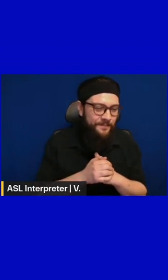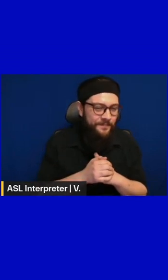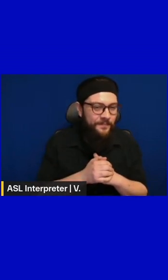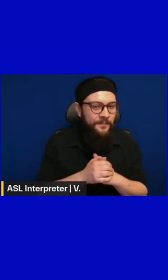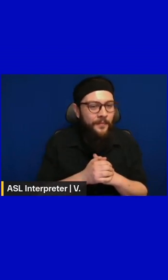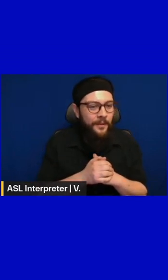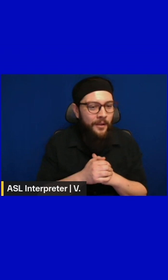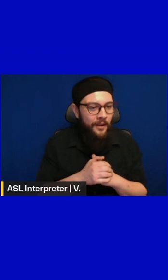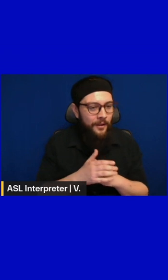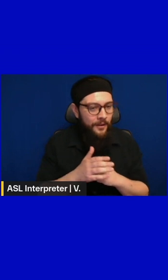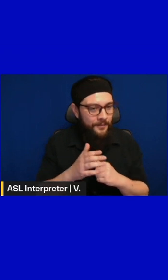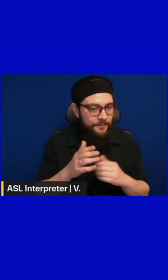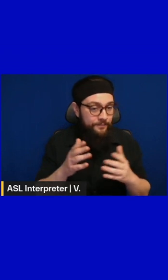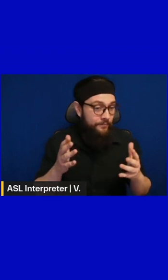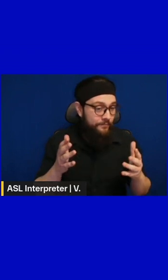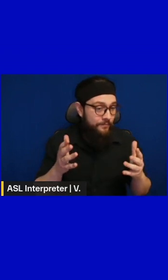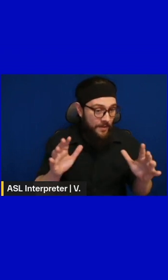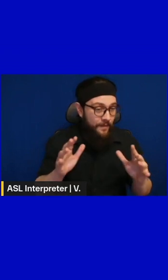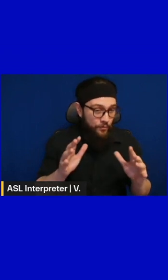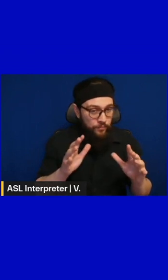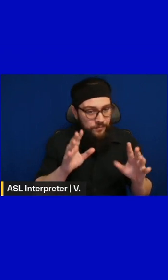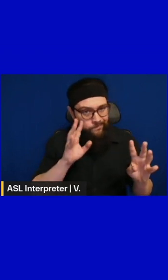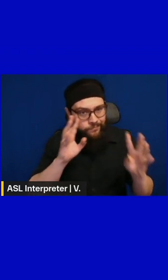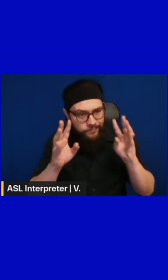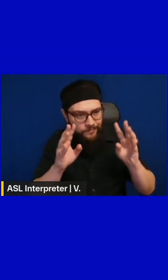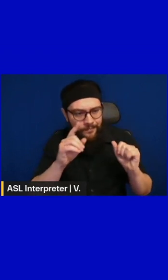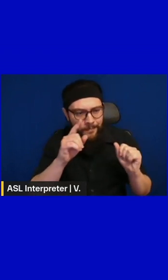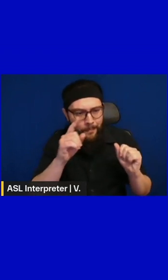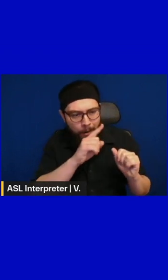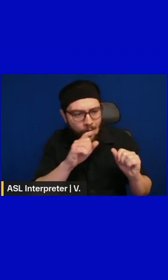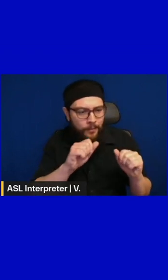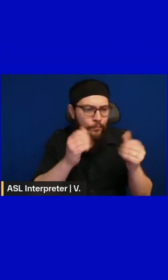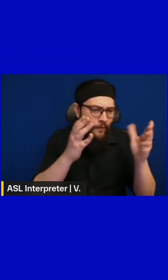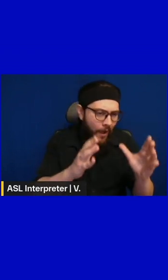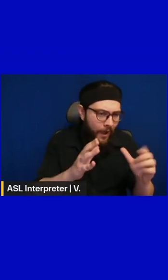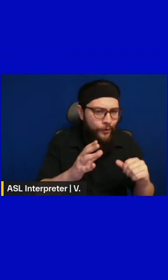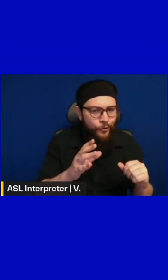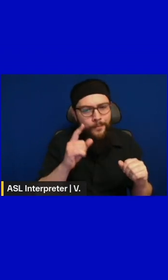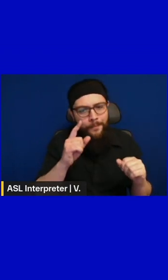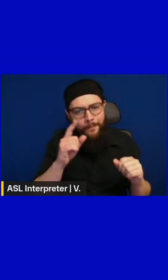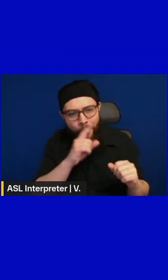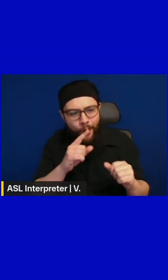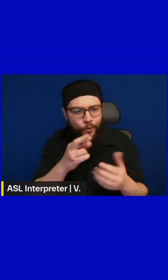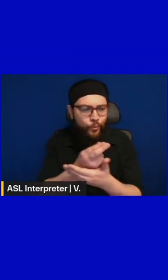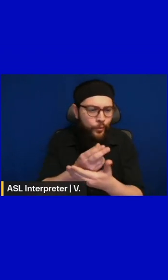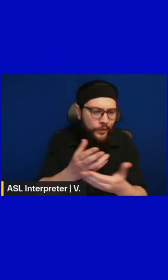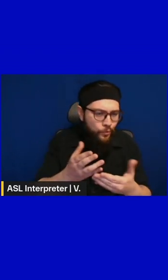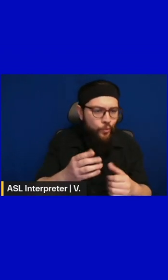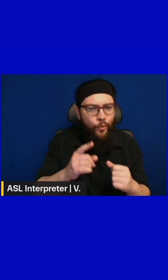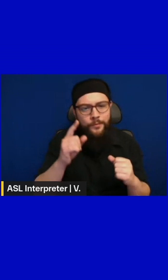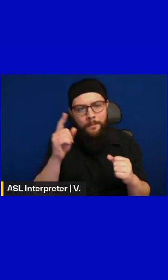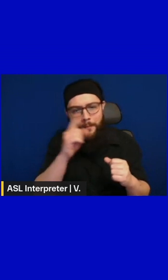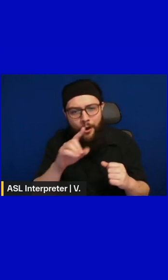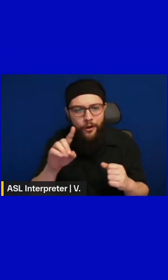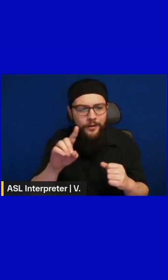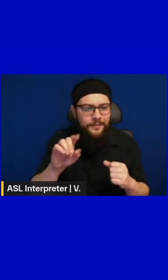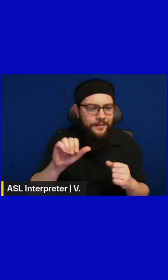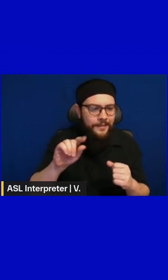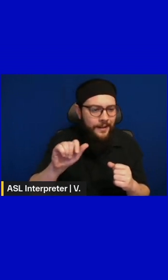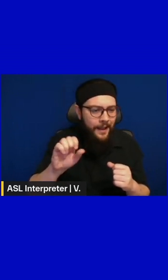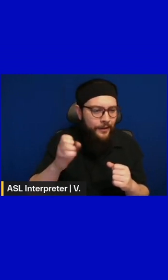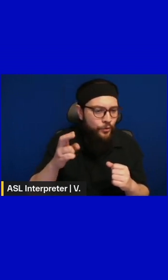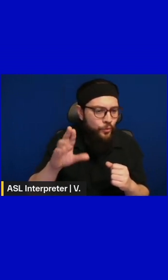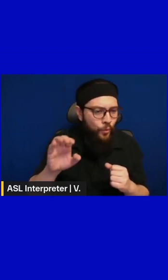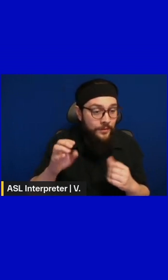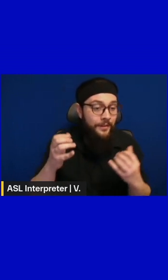Once we produce a mock provider or a mock resource or a mock data source, we can evaluate